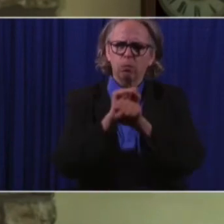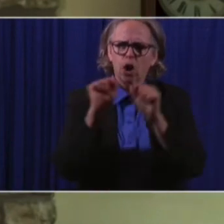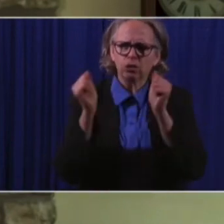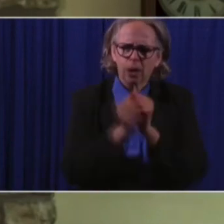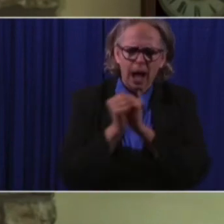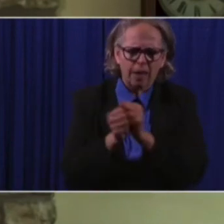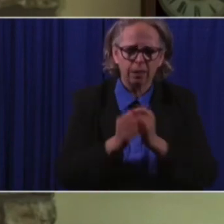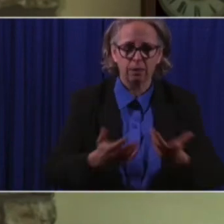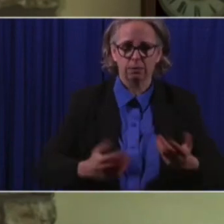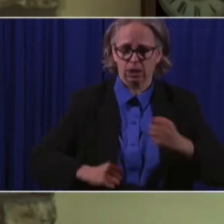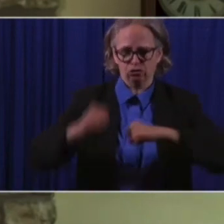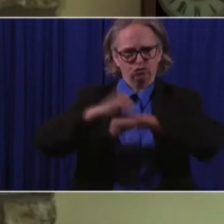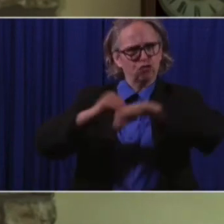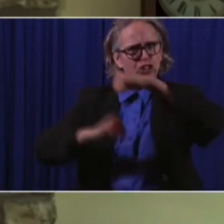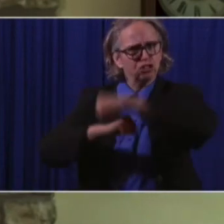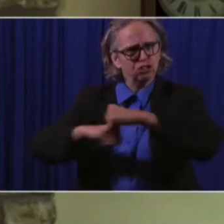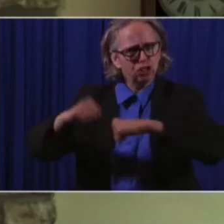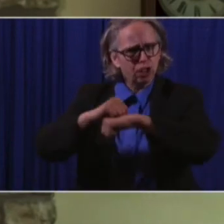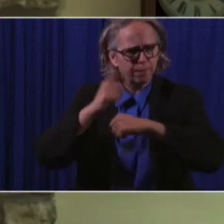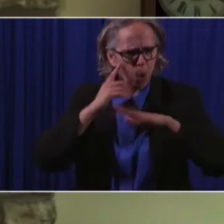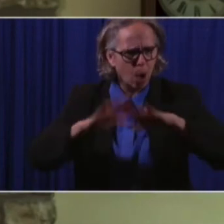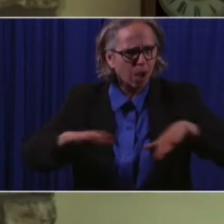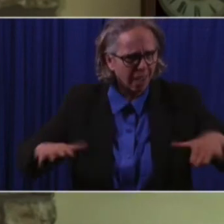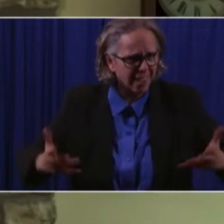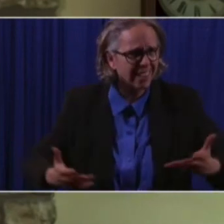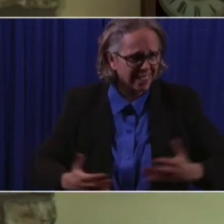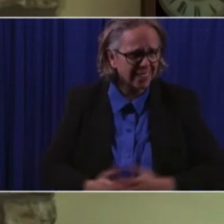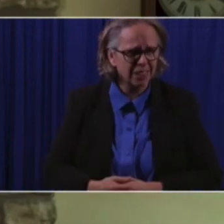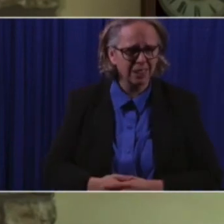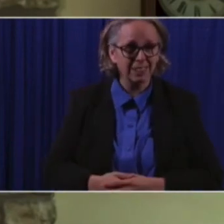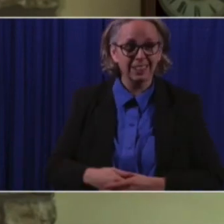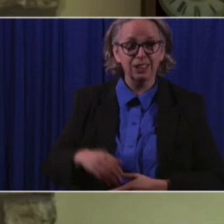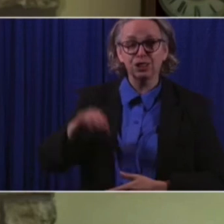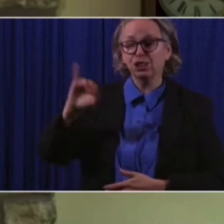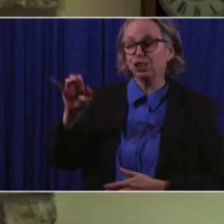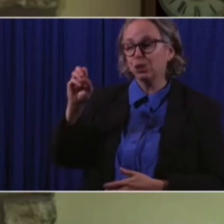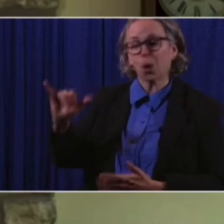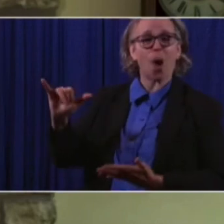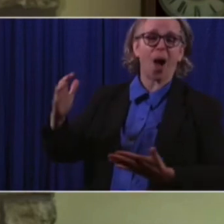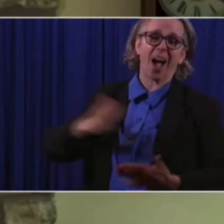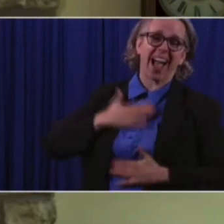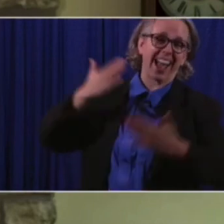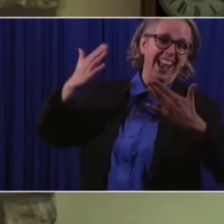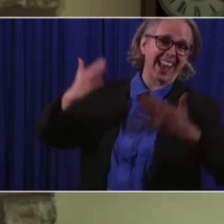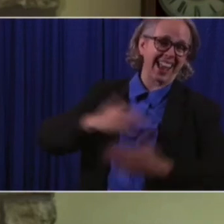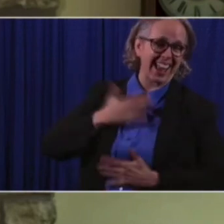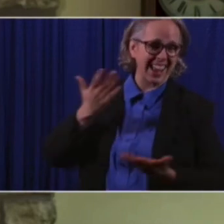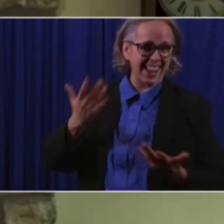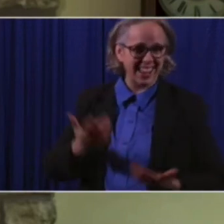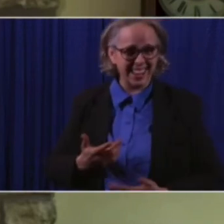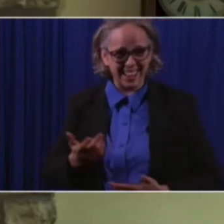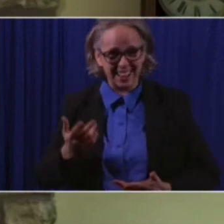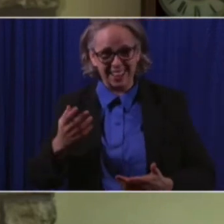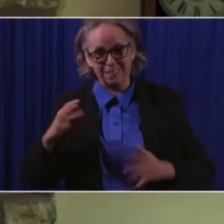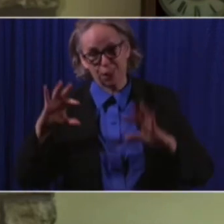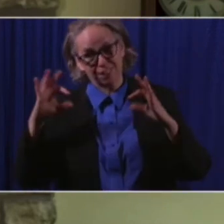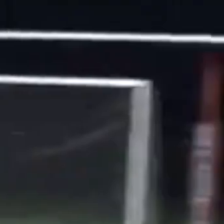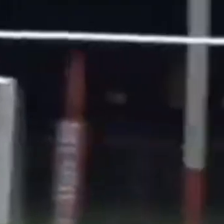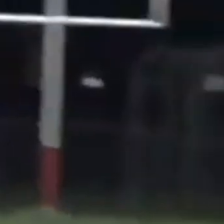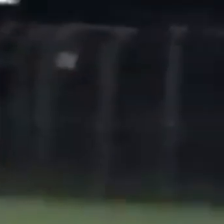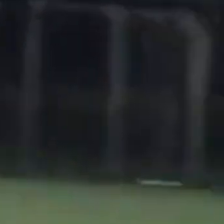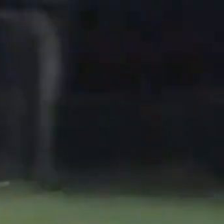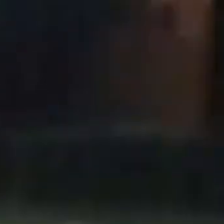18th, Ohio Governor Mike DeWine announced an order which takes effect Friday that provides guidance on organized